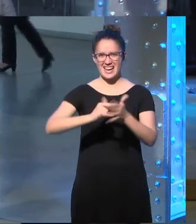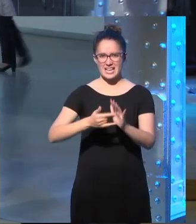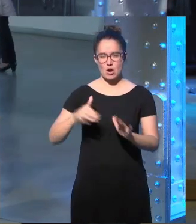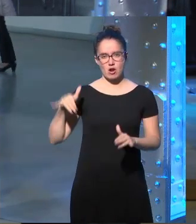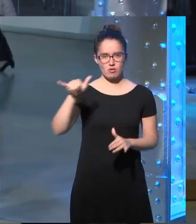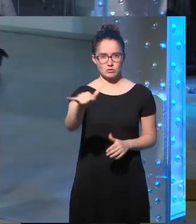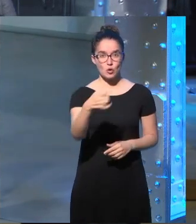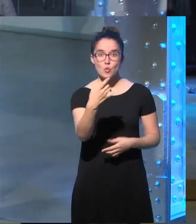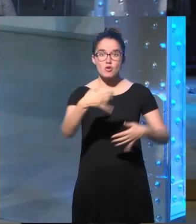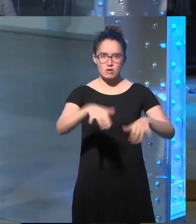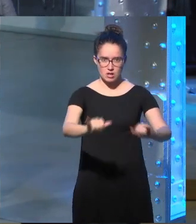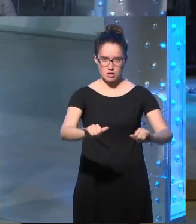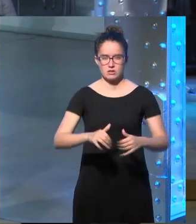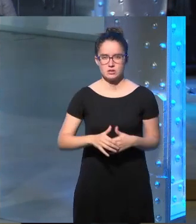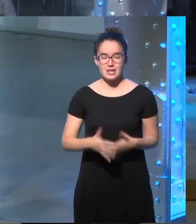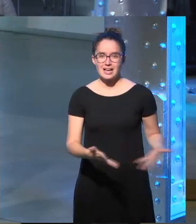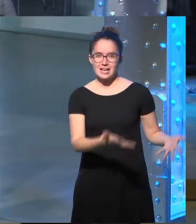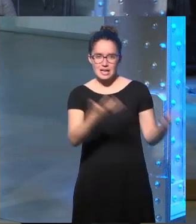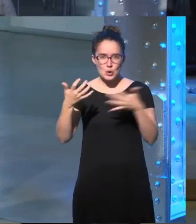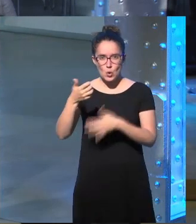finalists, and none of them was an